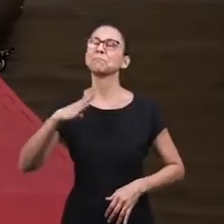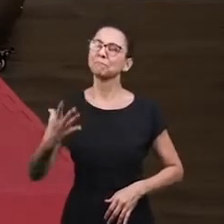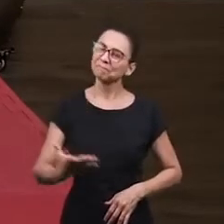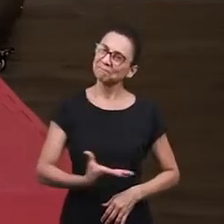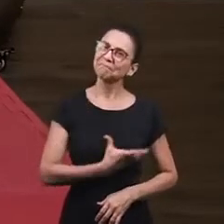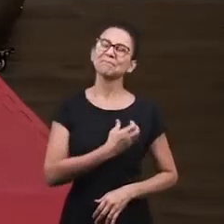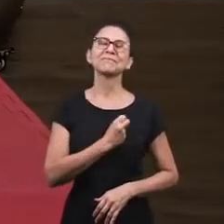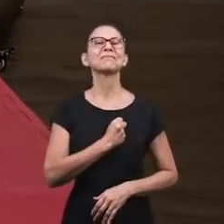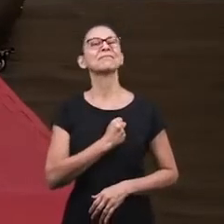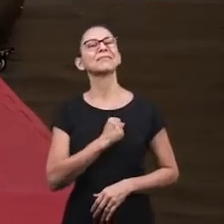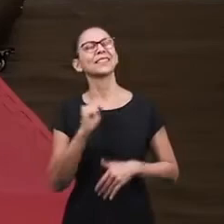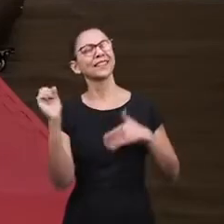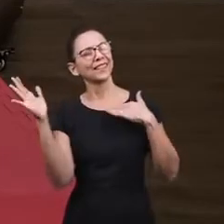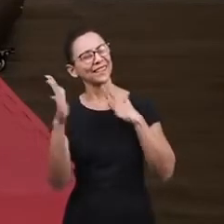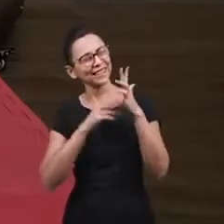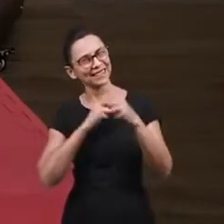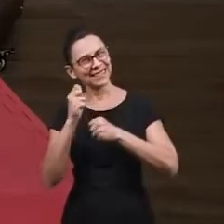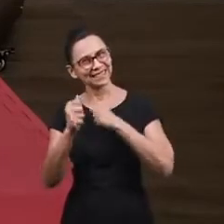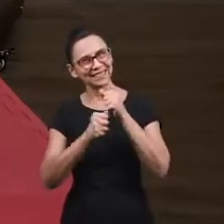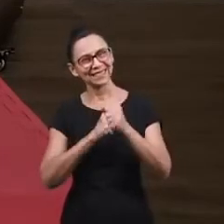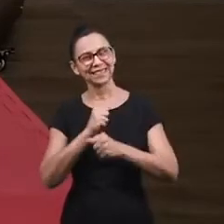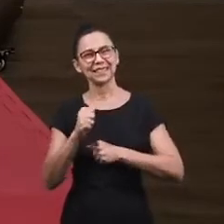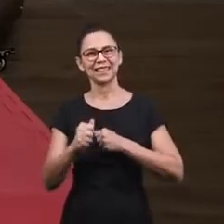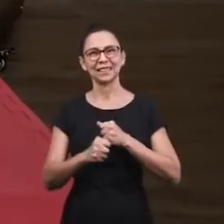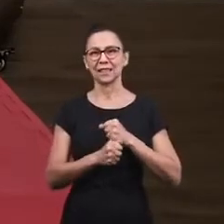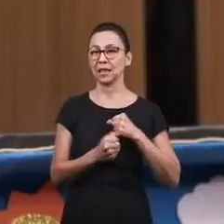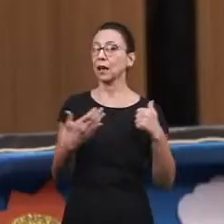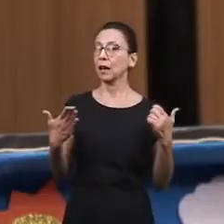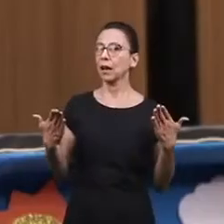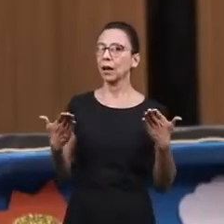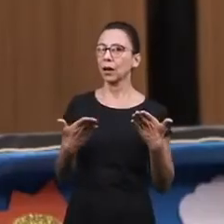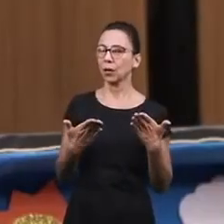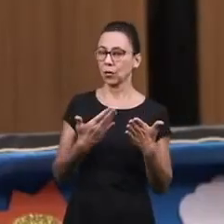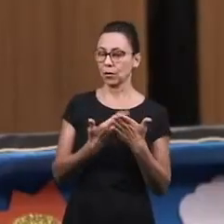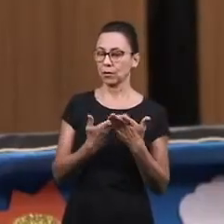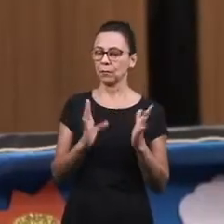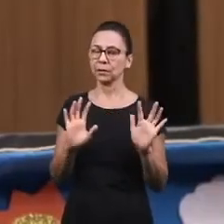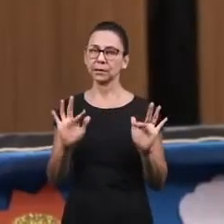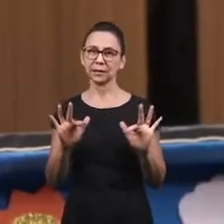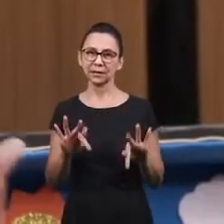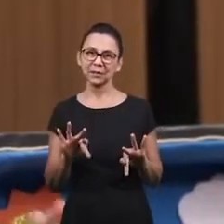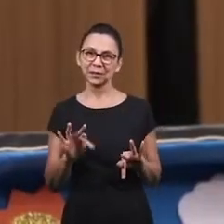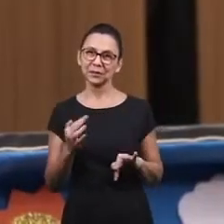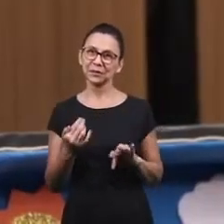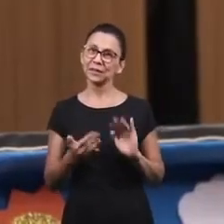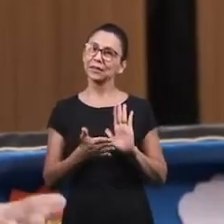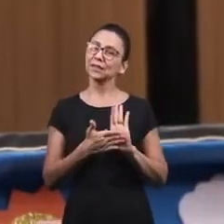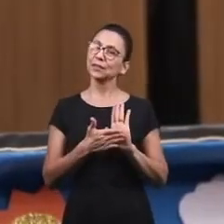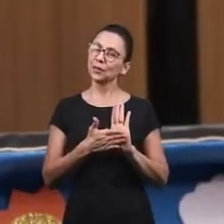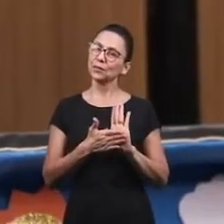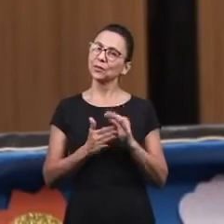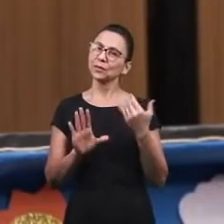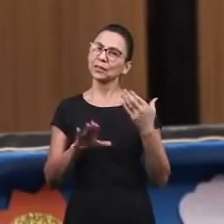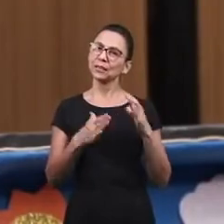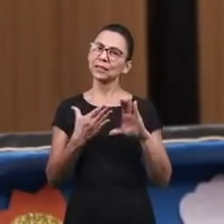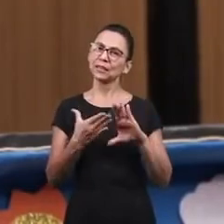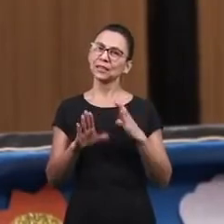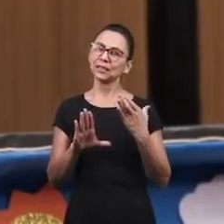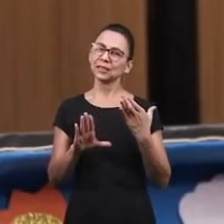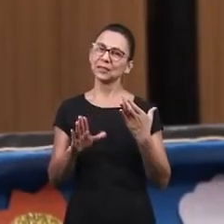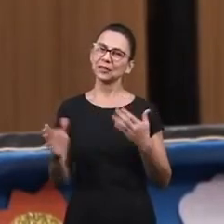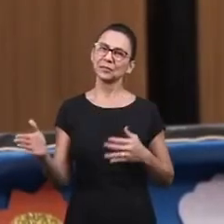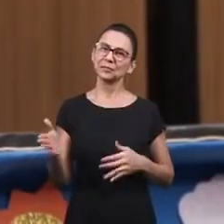is my Savior. Hallelujah. And now, we're going to end this class singing a